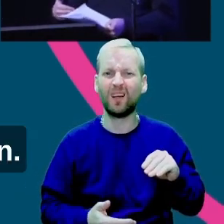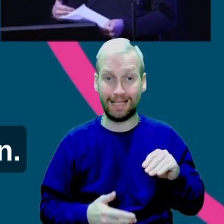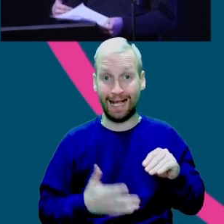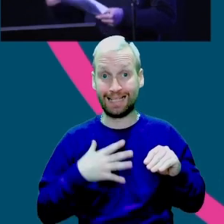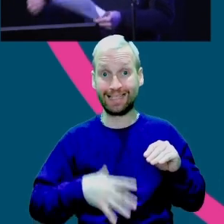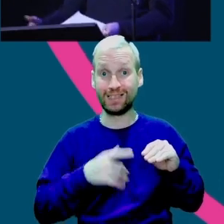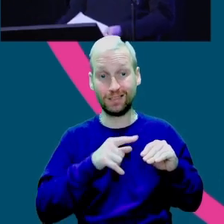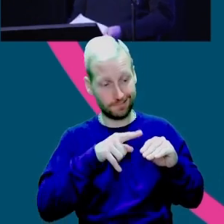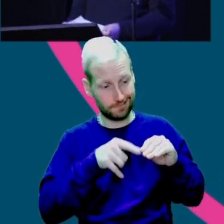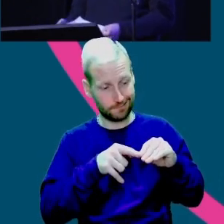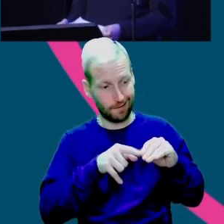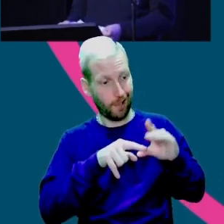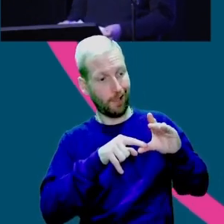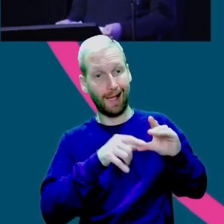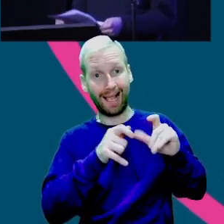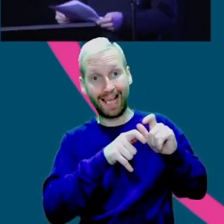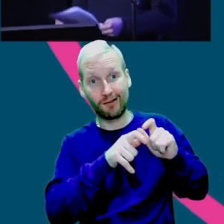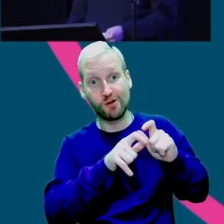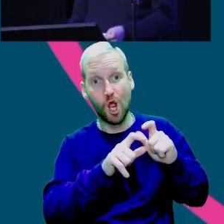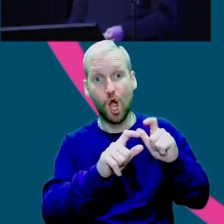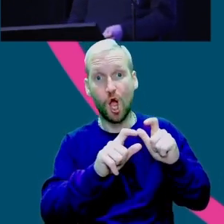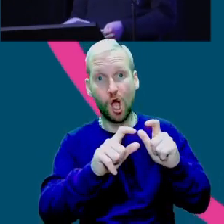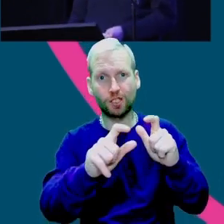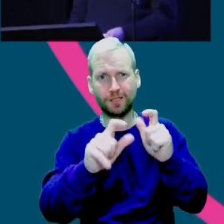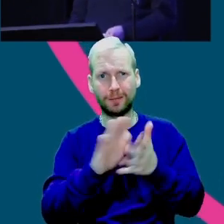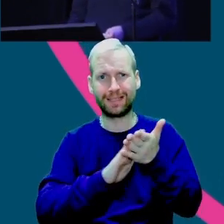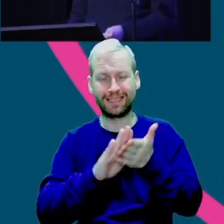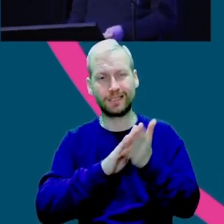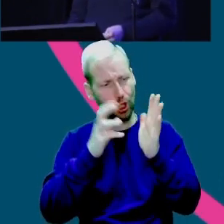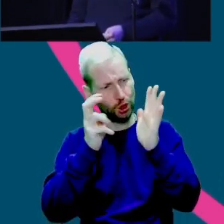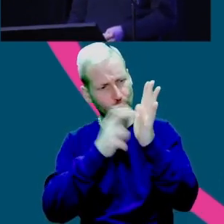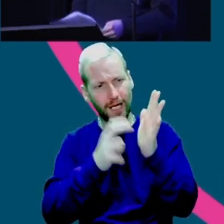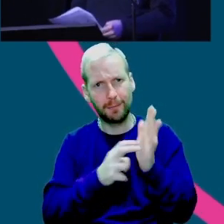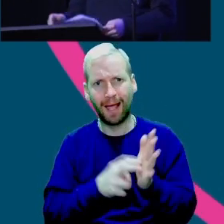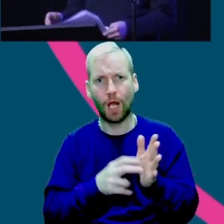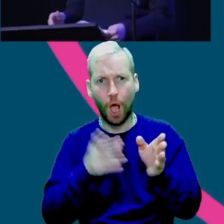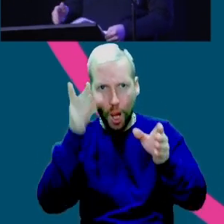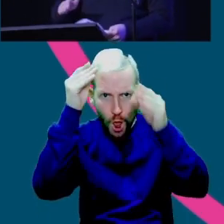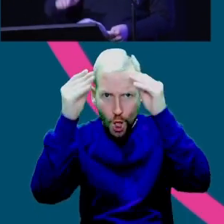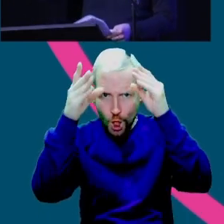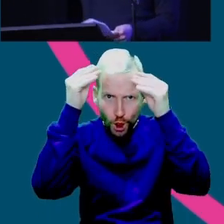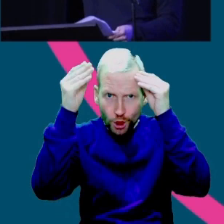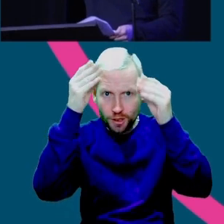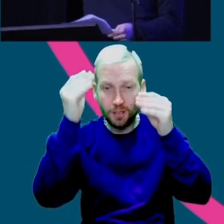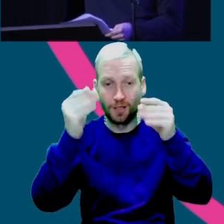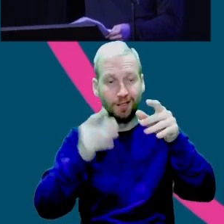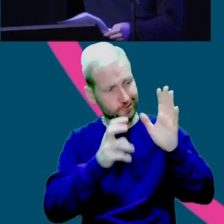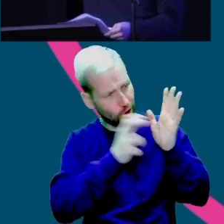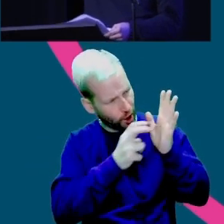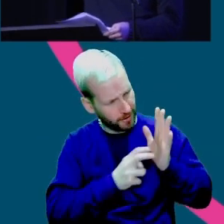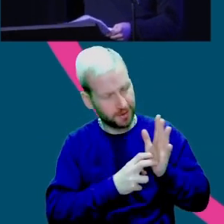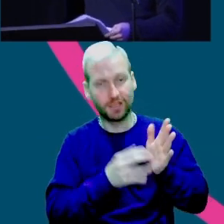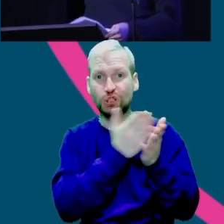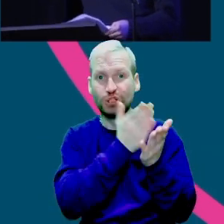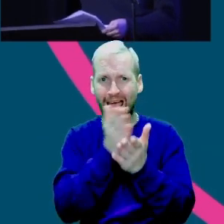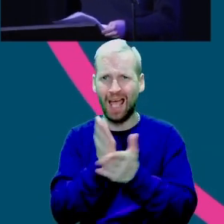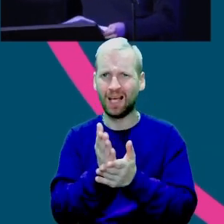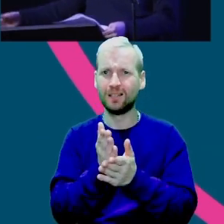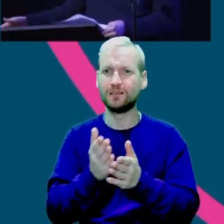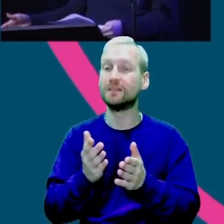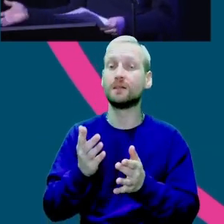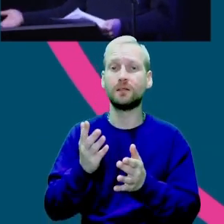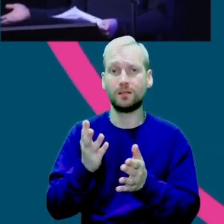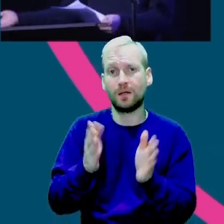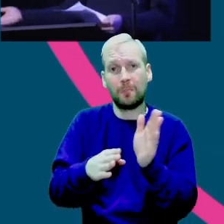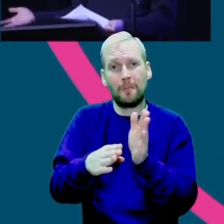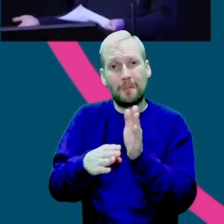direction. And how do we do that? It's around documenting learning. So rather than trying to put barriers of pass or fail, this